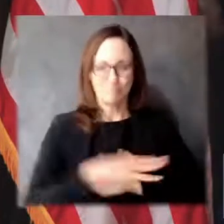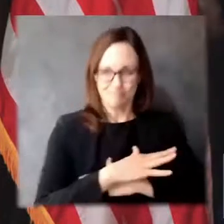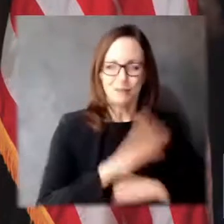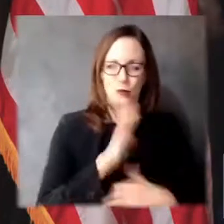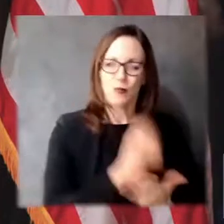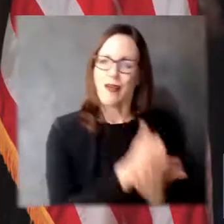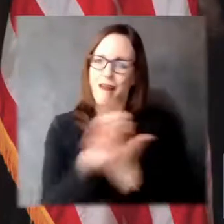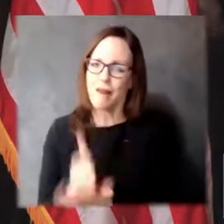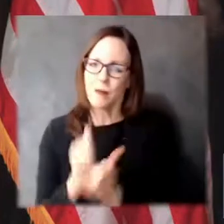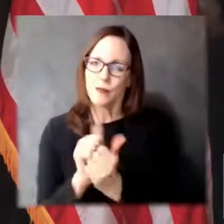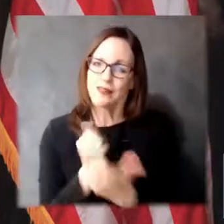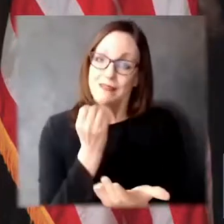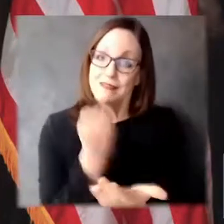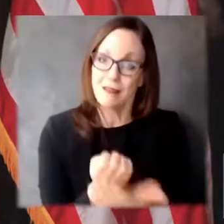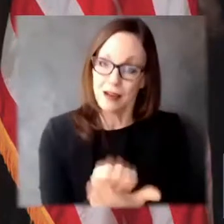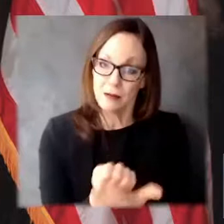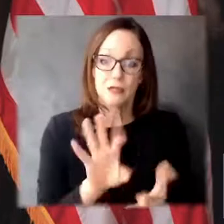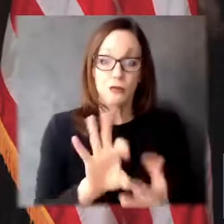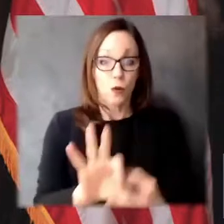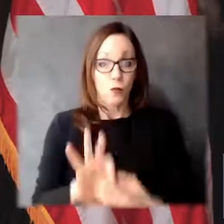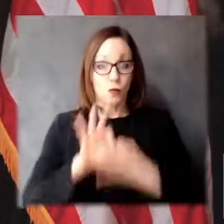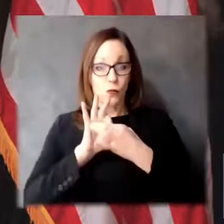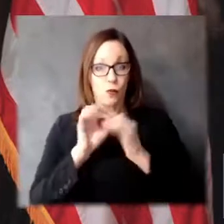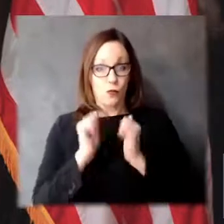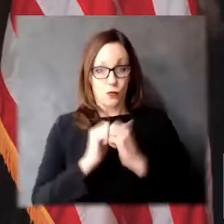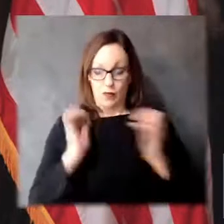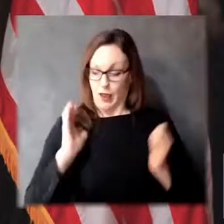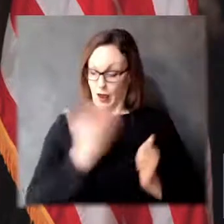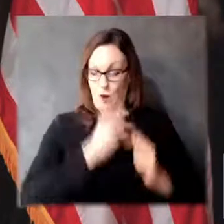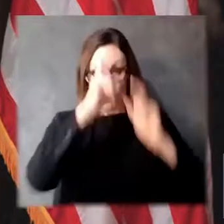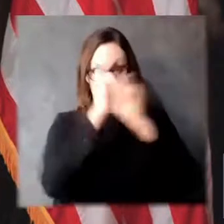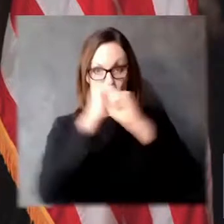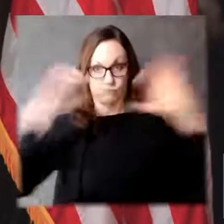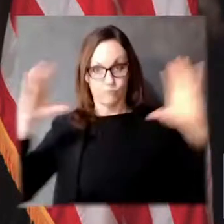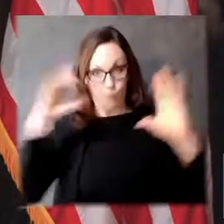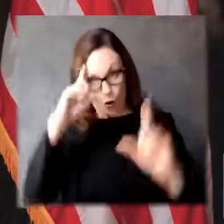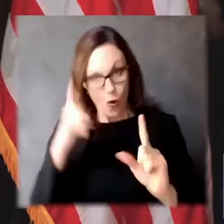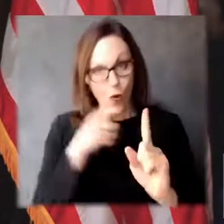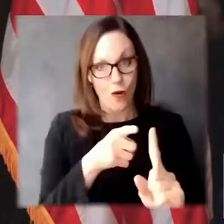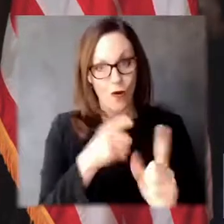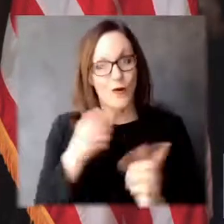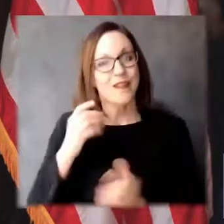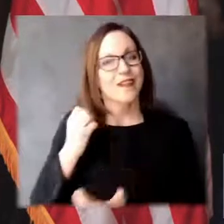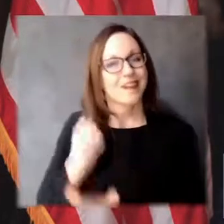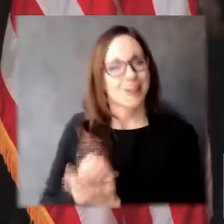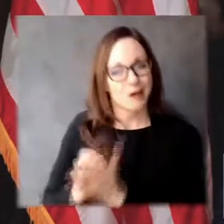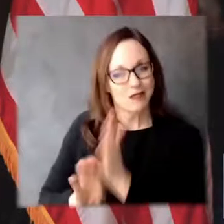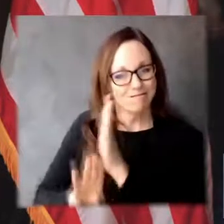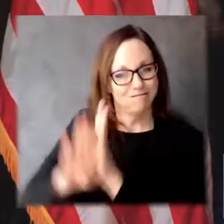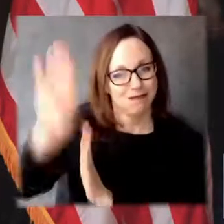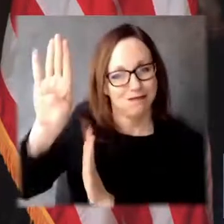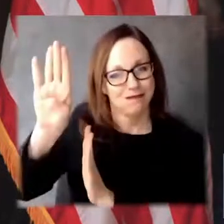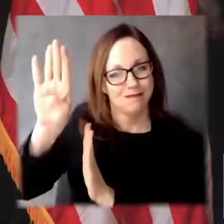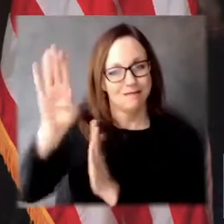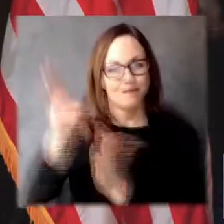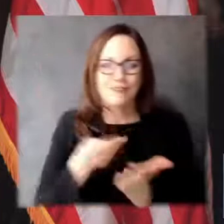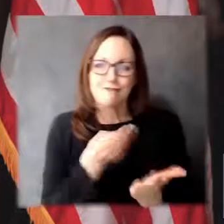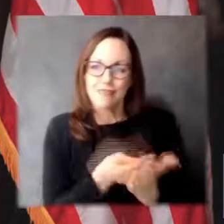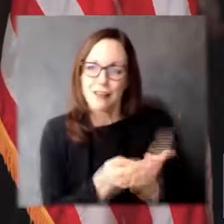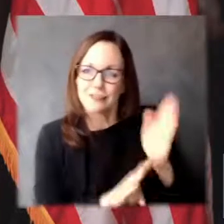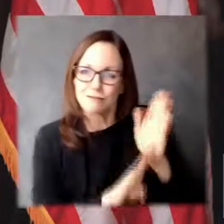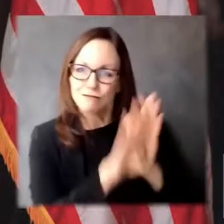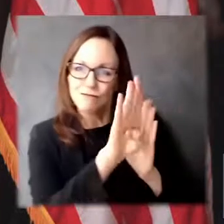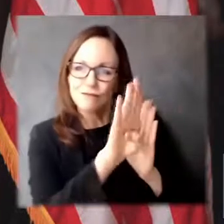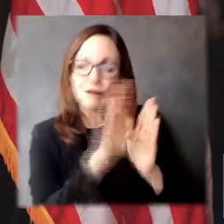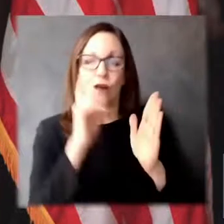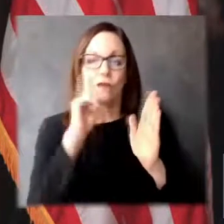can recover from this crisis. And that's why in the coming days, the WEDC will also be announcing our